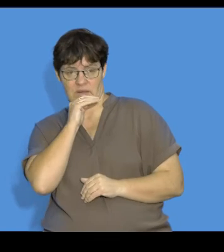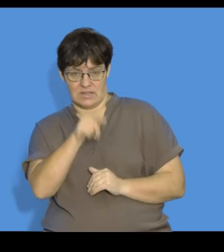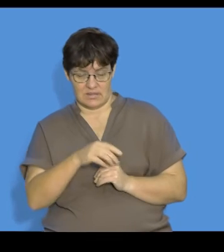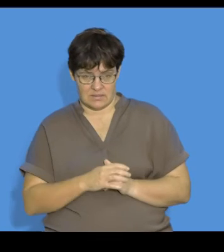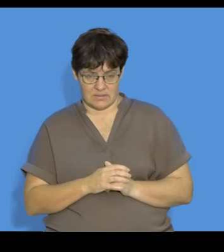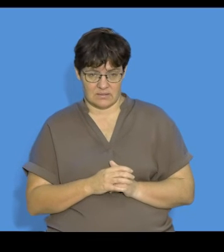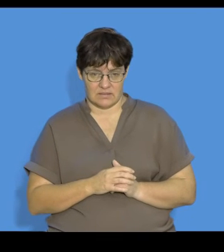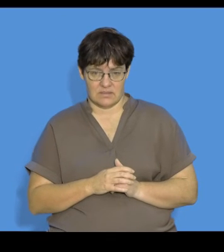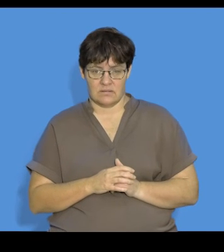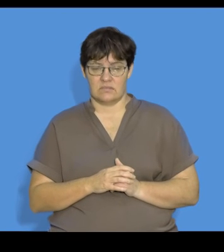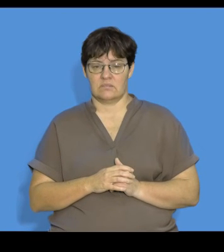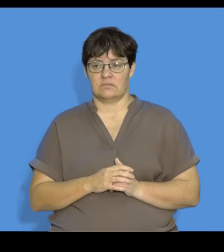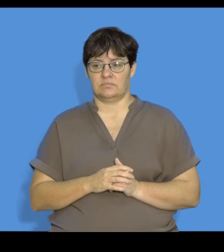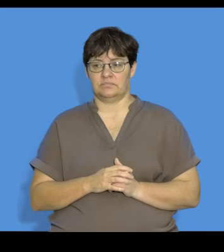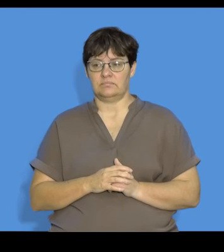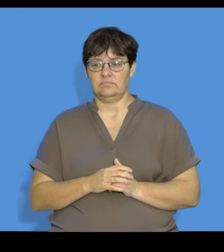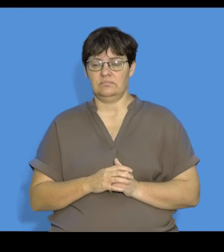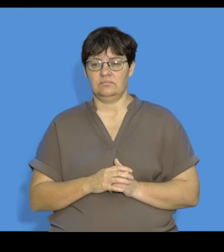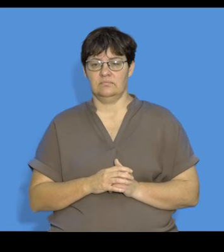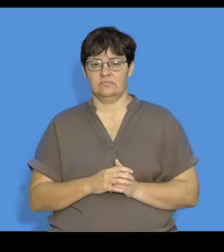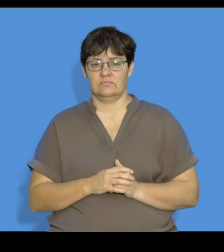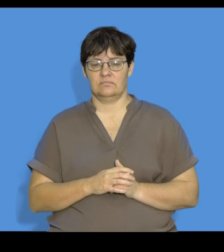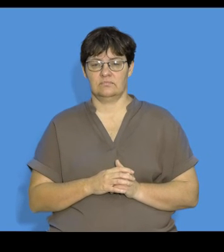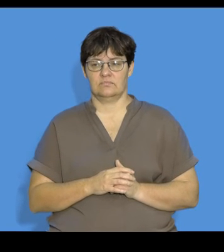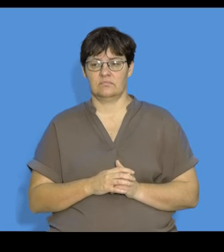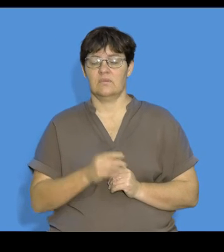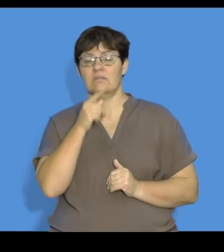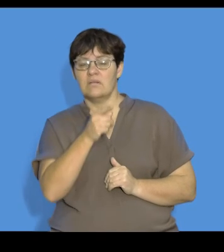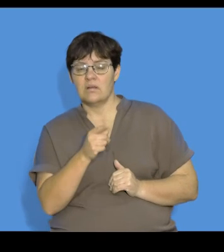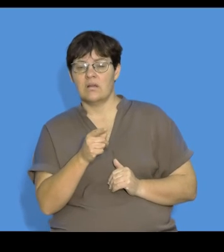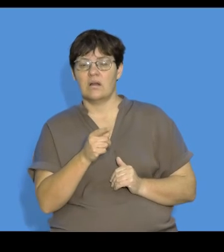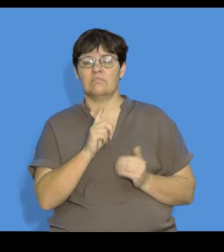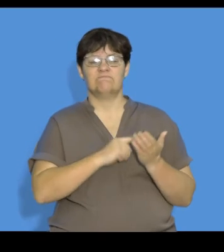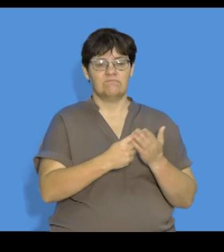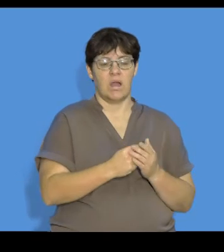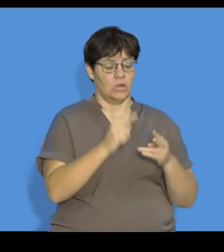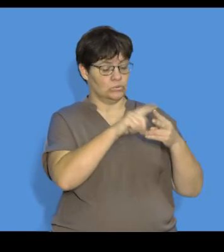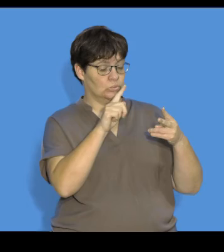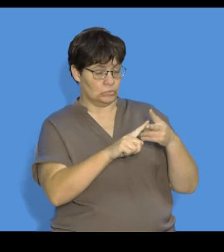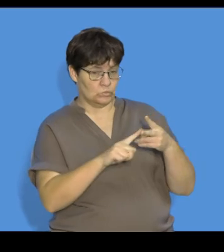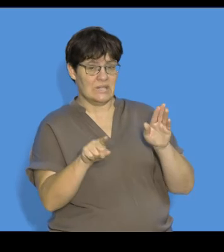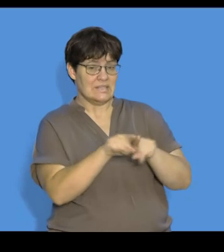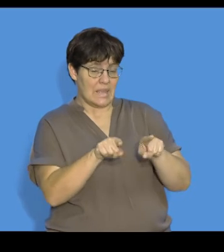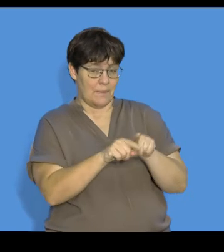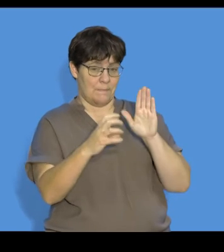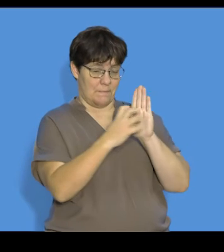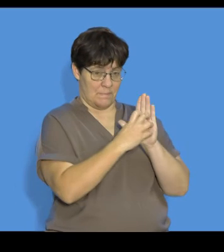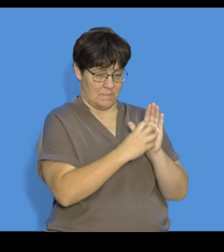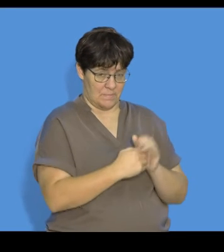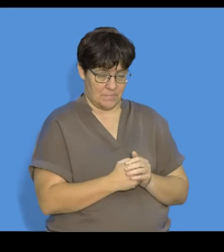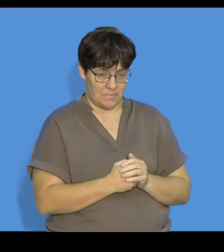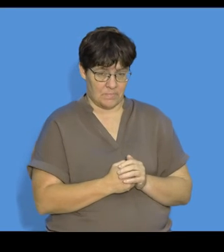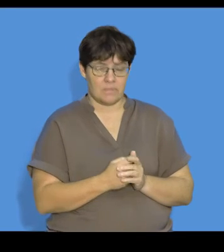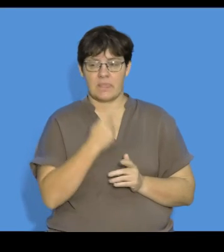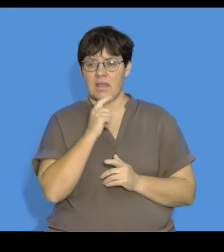means. Now, when then we talk about two graphs that are on the same plane,